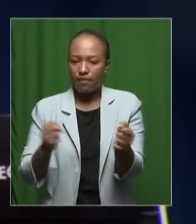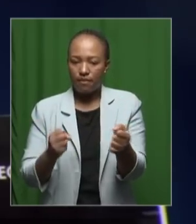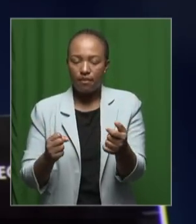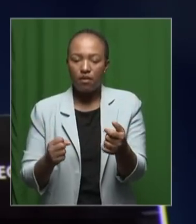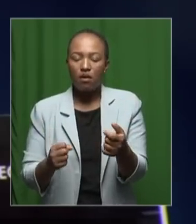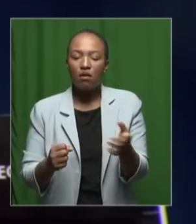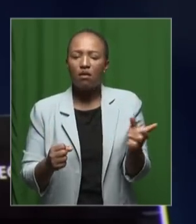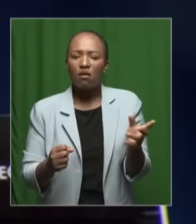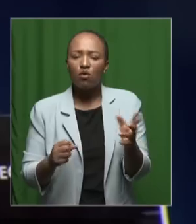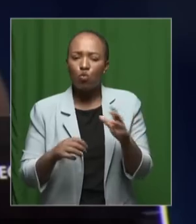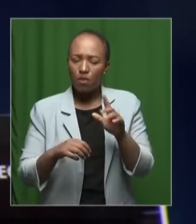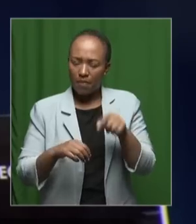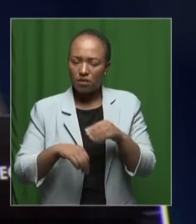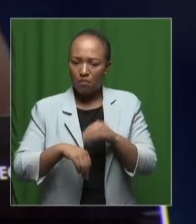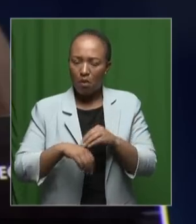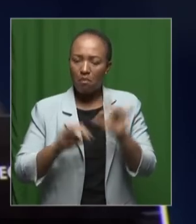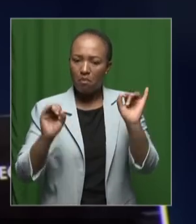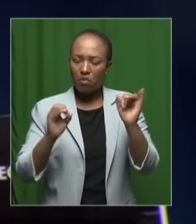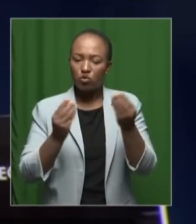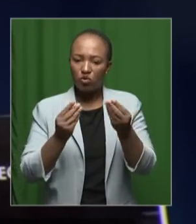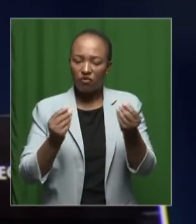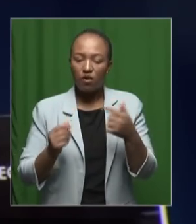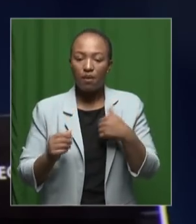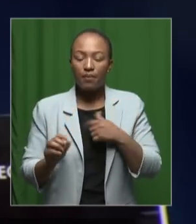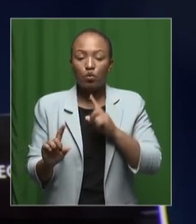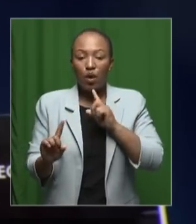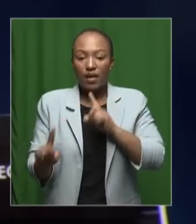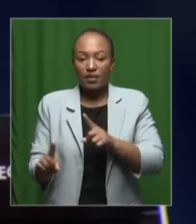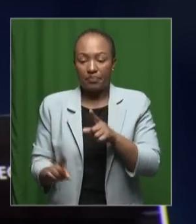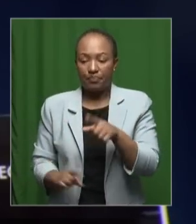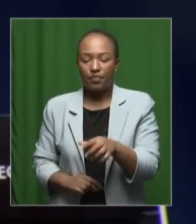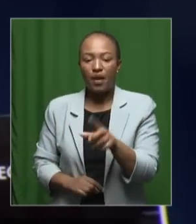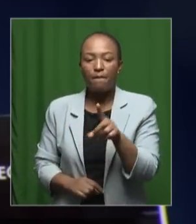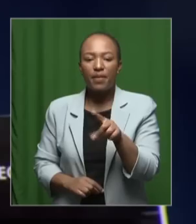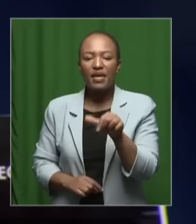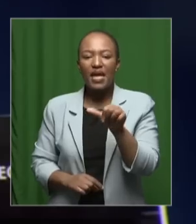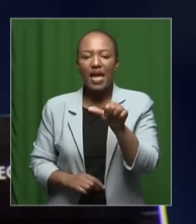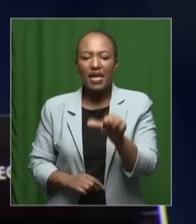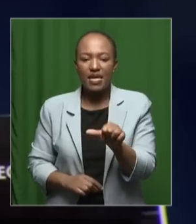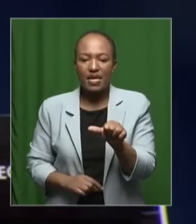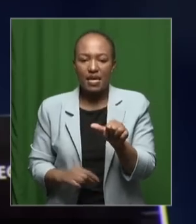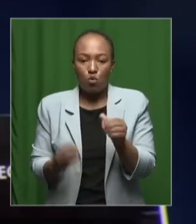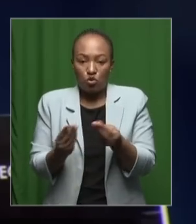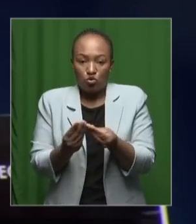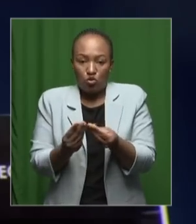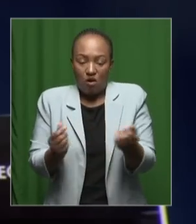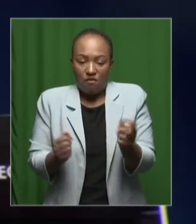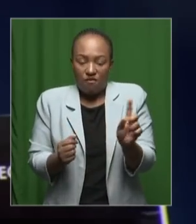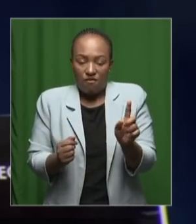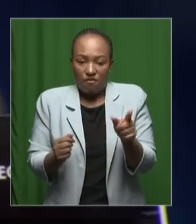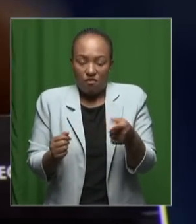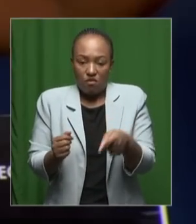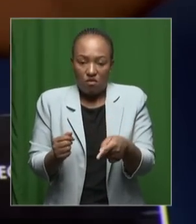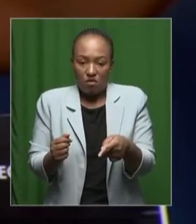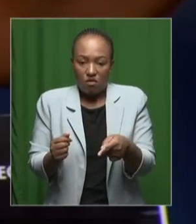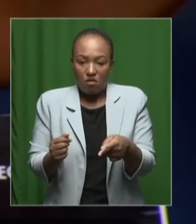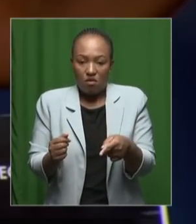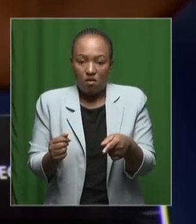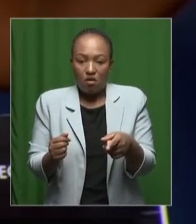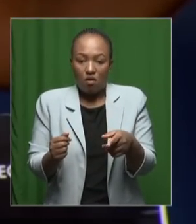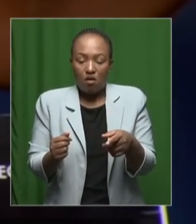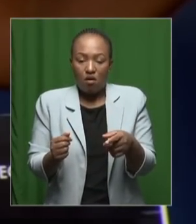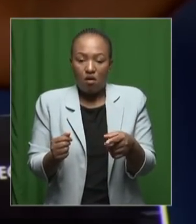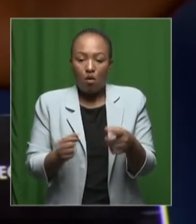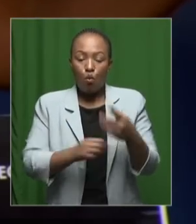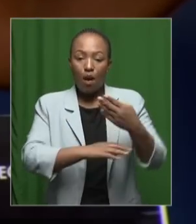the question, what the Patriotic Alliance will do, once you mass deport all of them